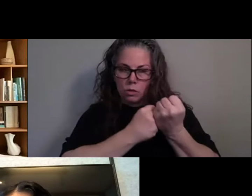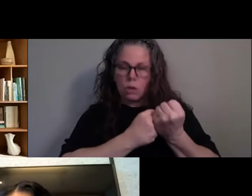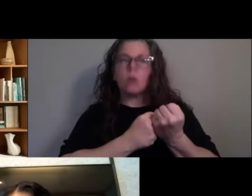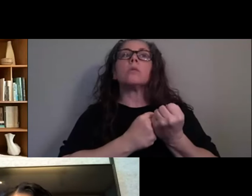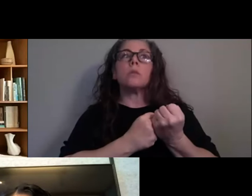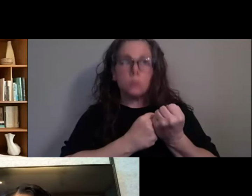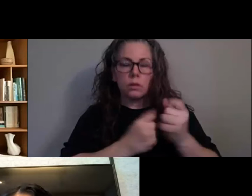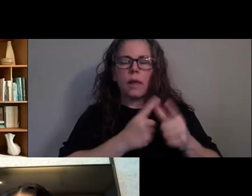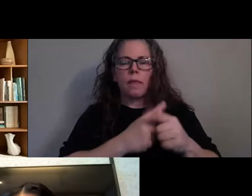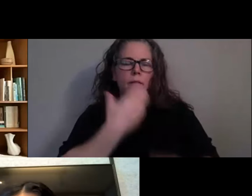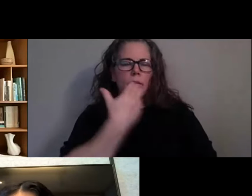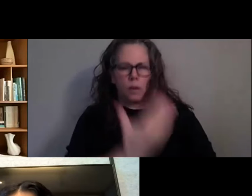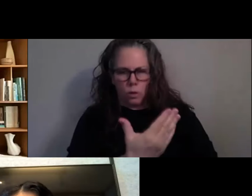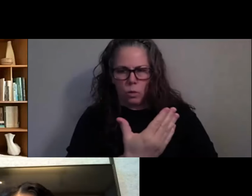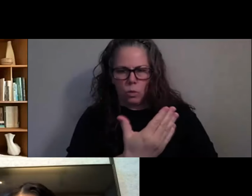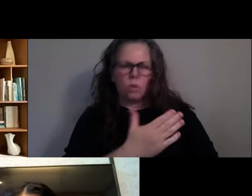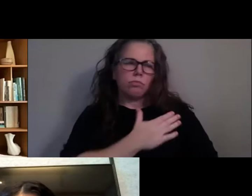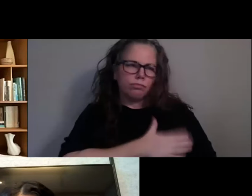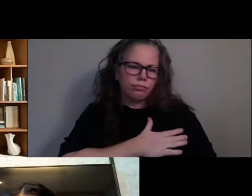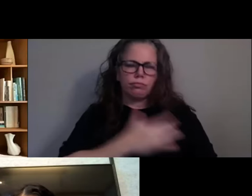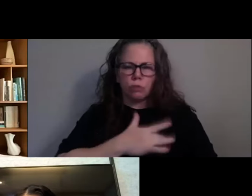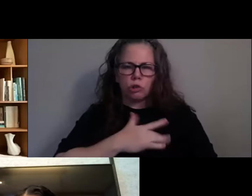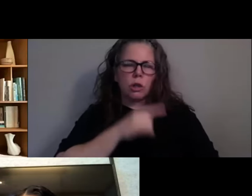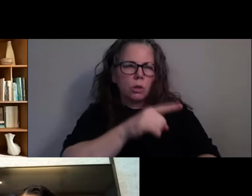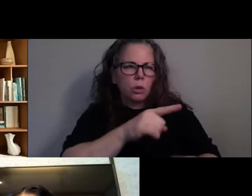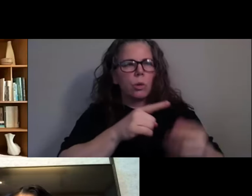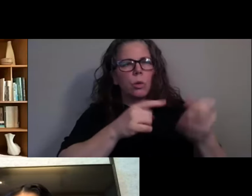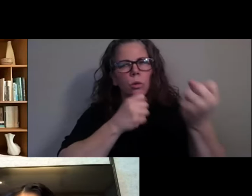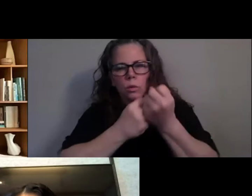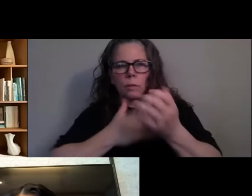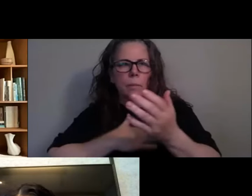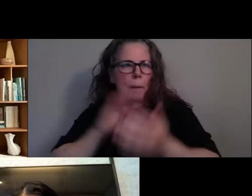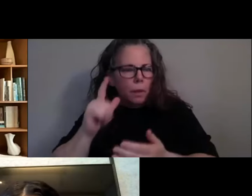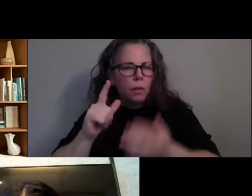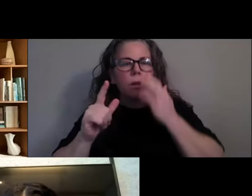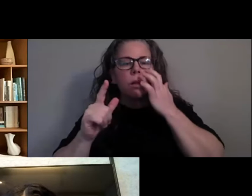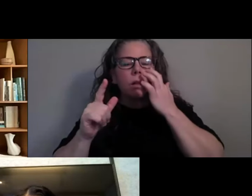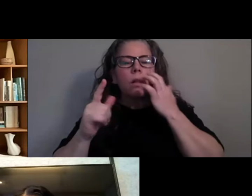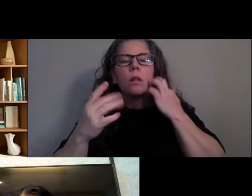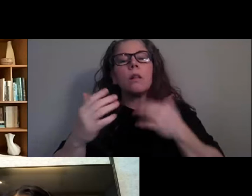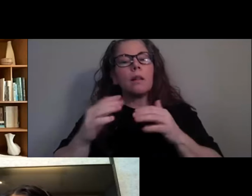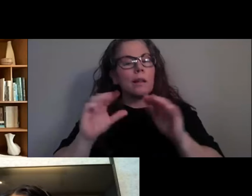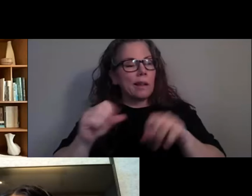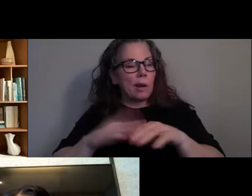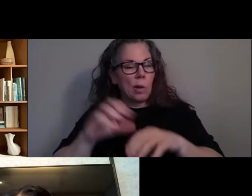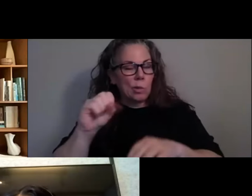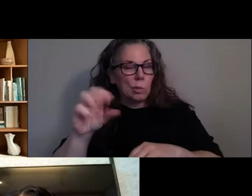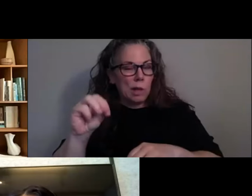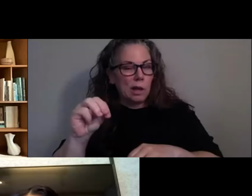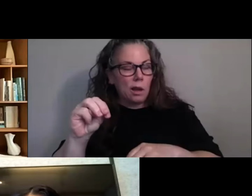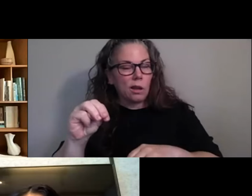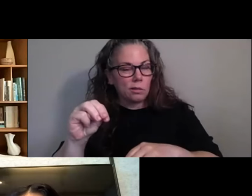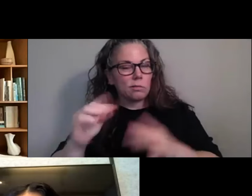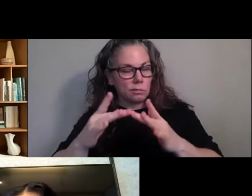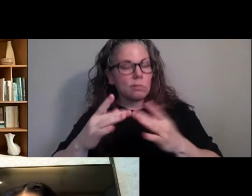show that you really appreciate them taking the time to support your bill. And a great way to do this is on social media. Like that's a great way